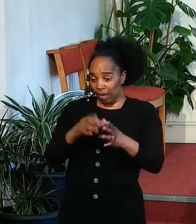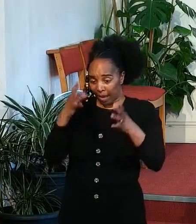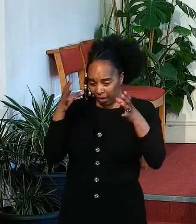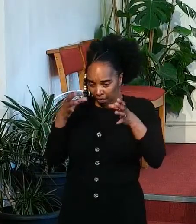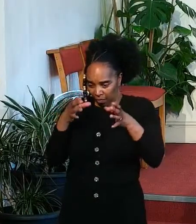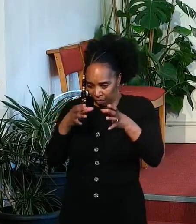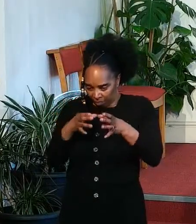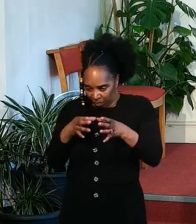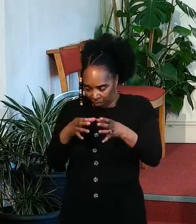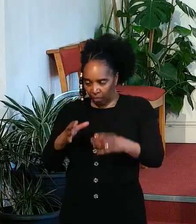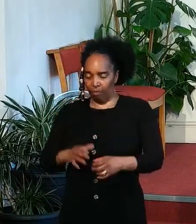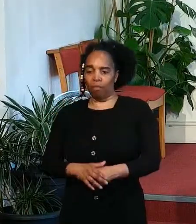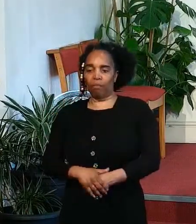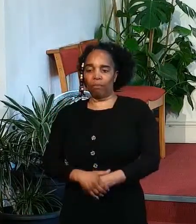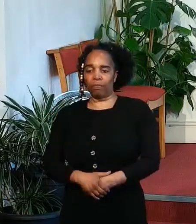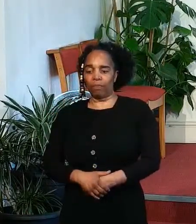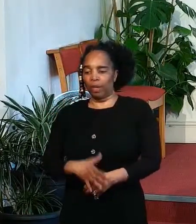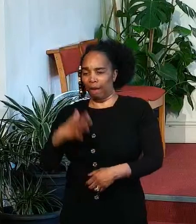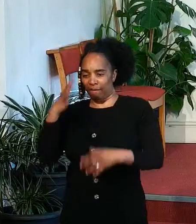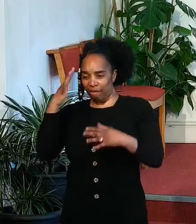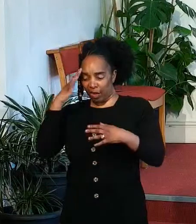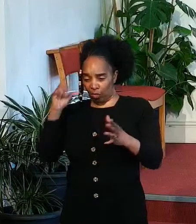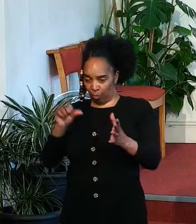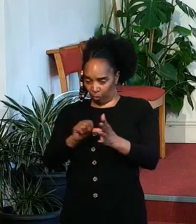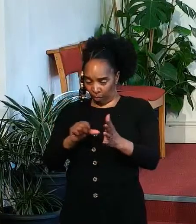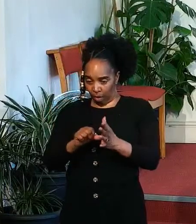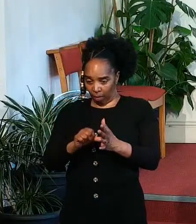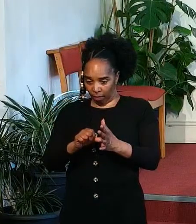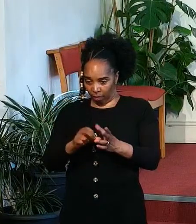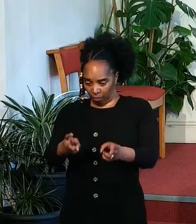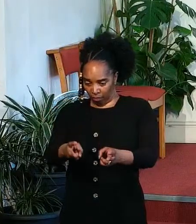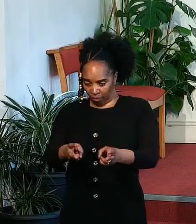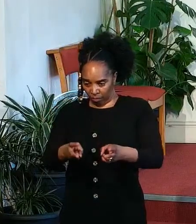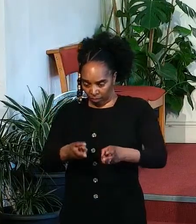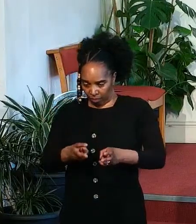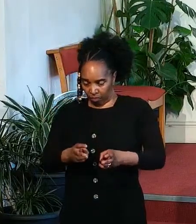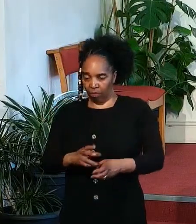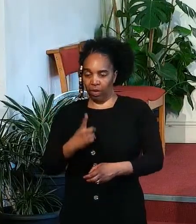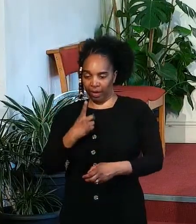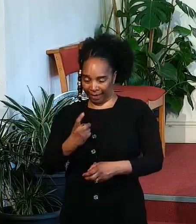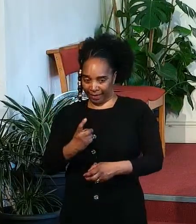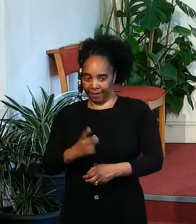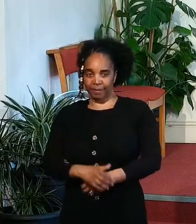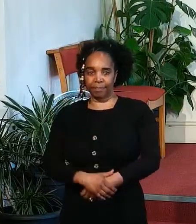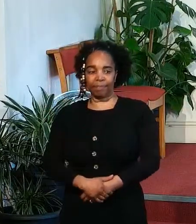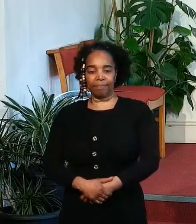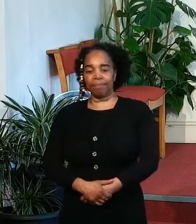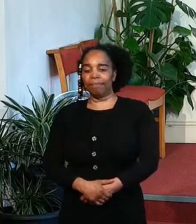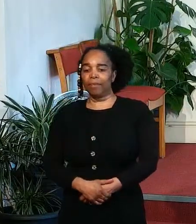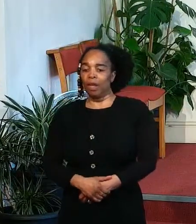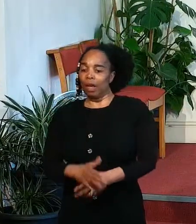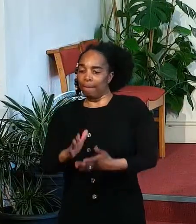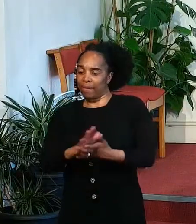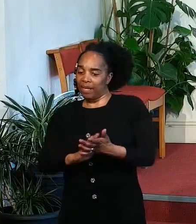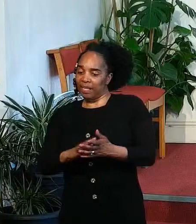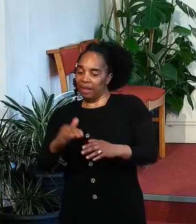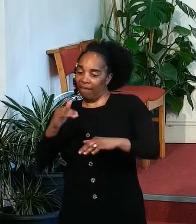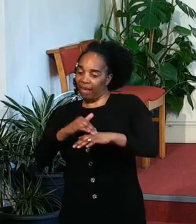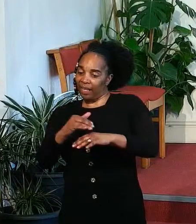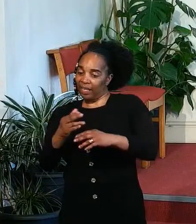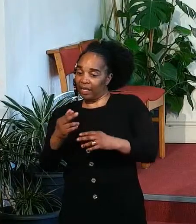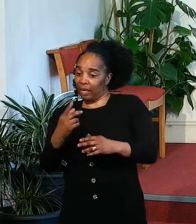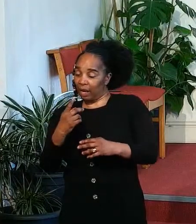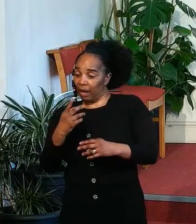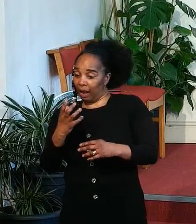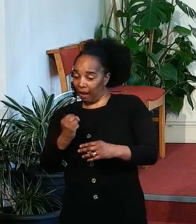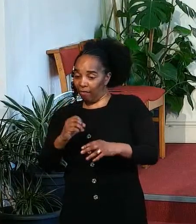there. So there are some physical conditions that might cause the global developmental delay that we can put our